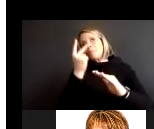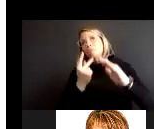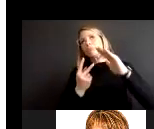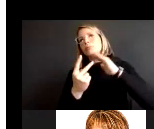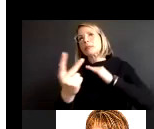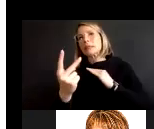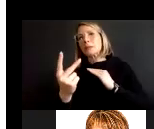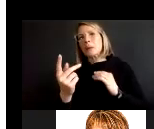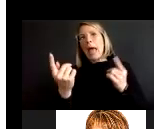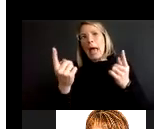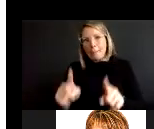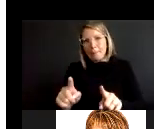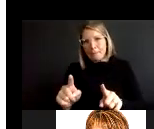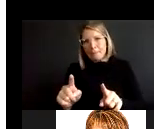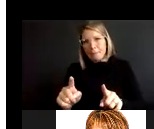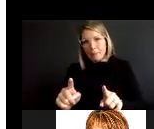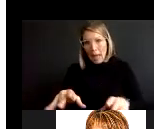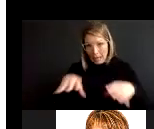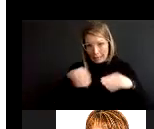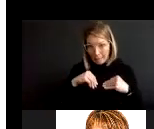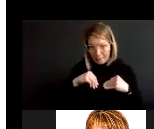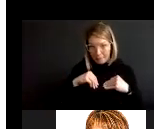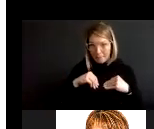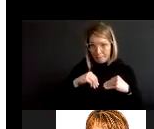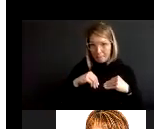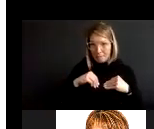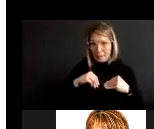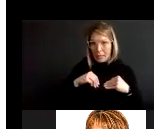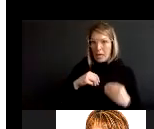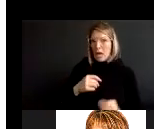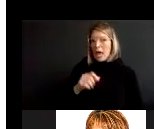of a decision. And can the adult articulate that?